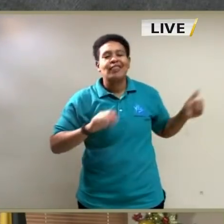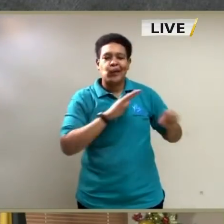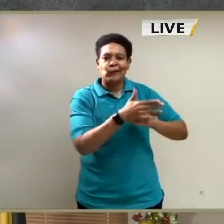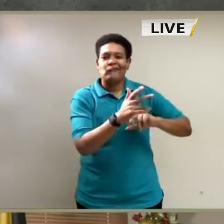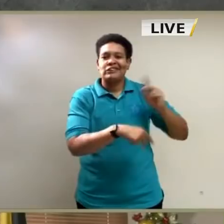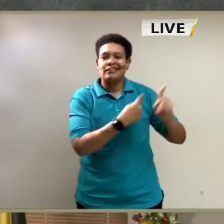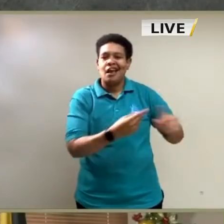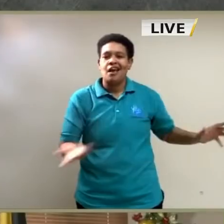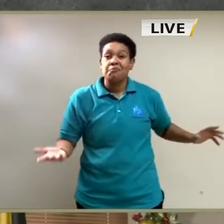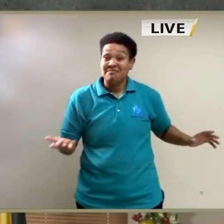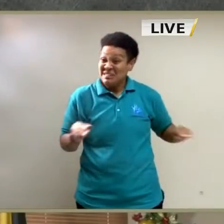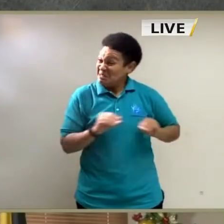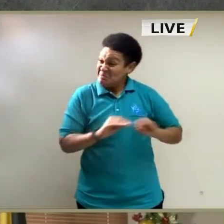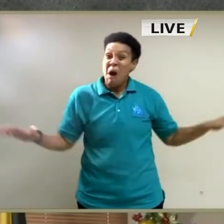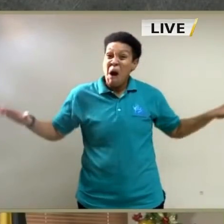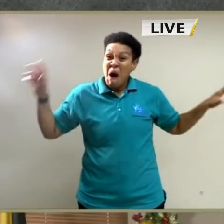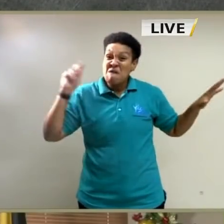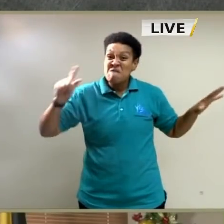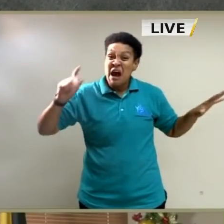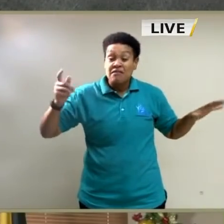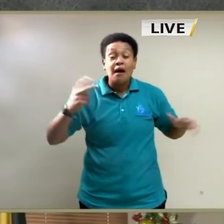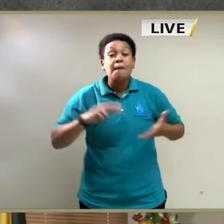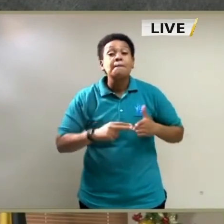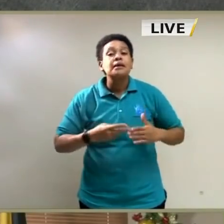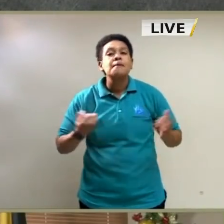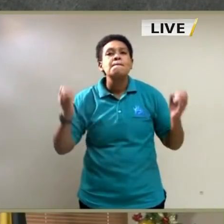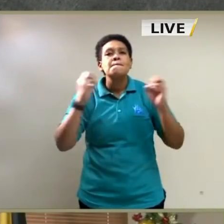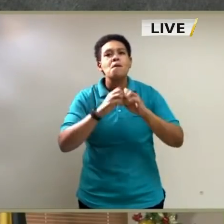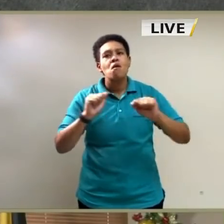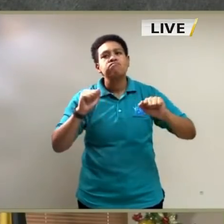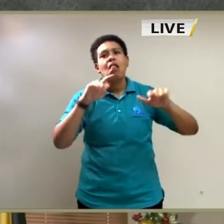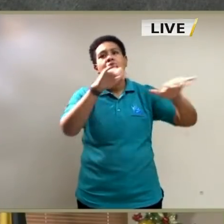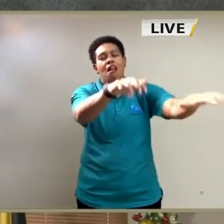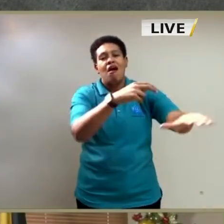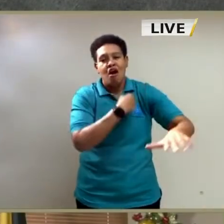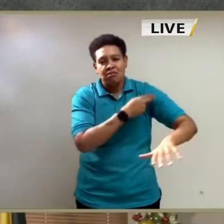and subsequent increase in hospitalizations.